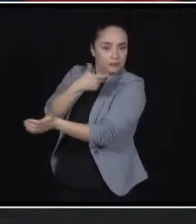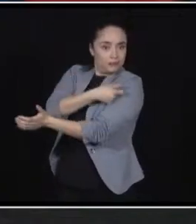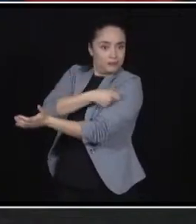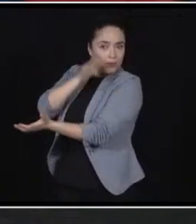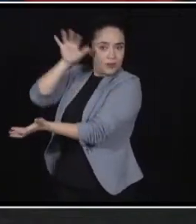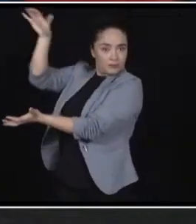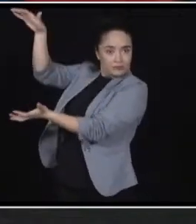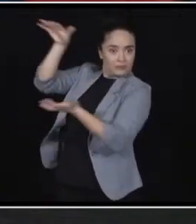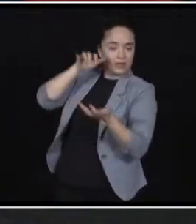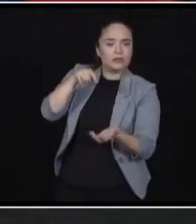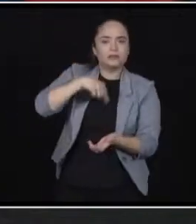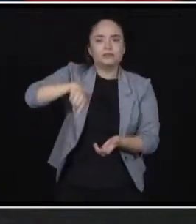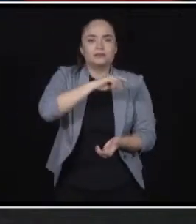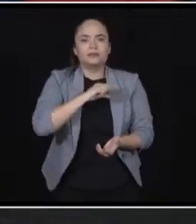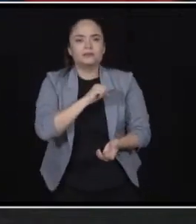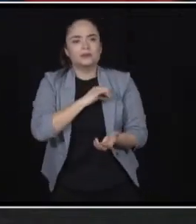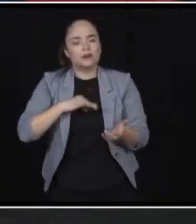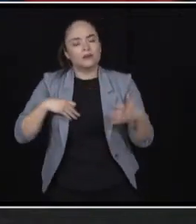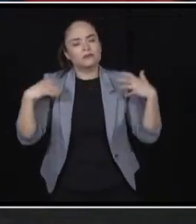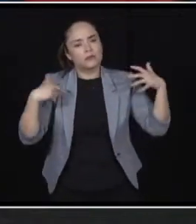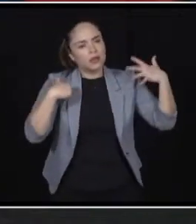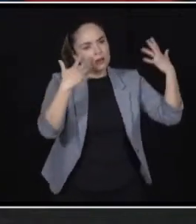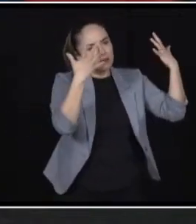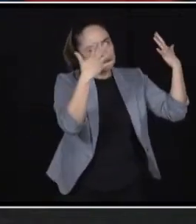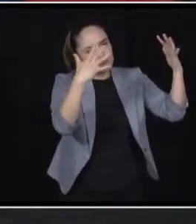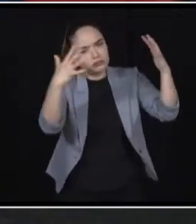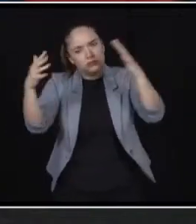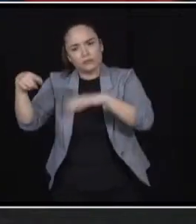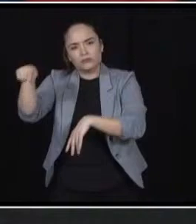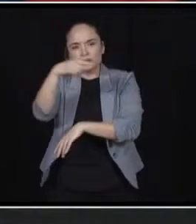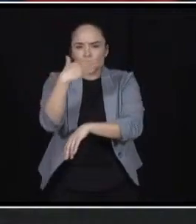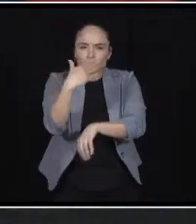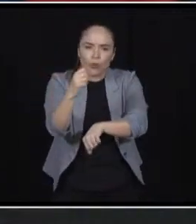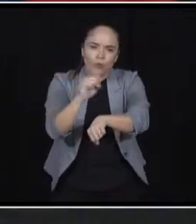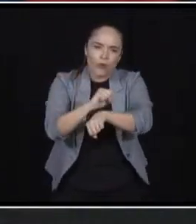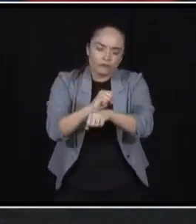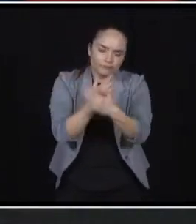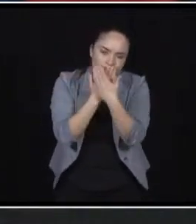thank them for the work that they're doing there. Next question.